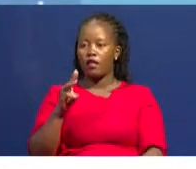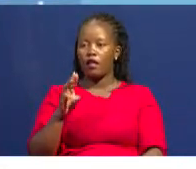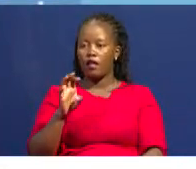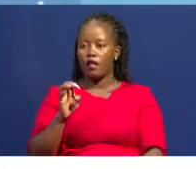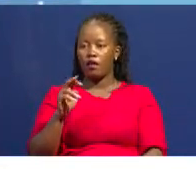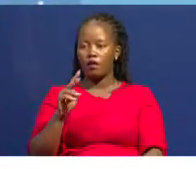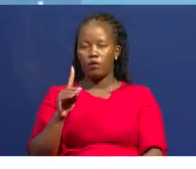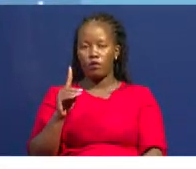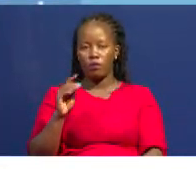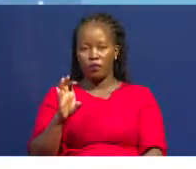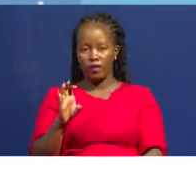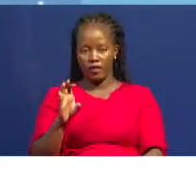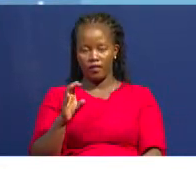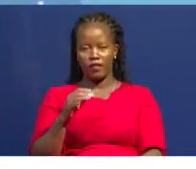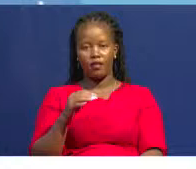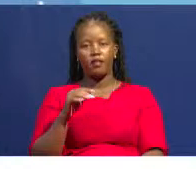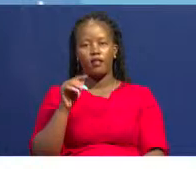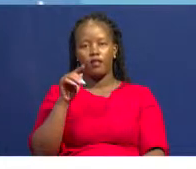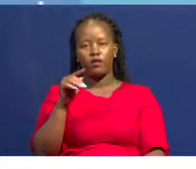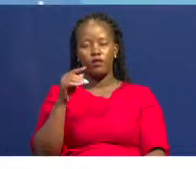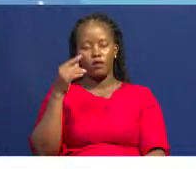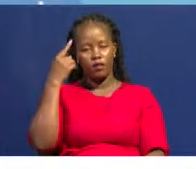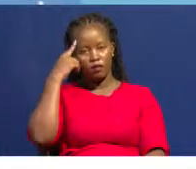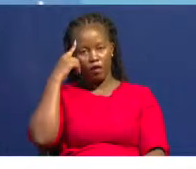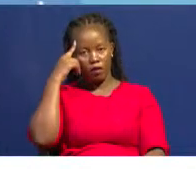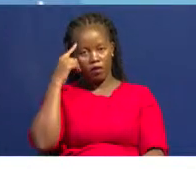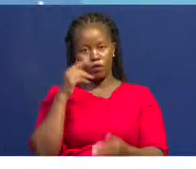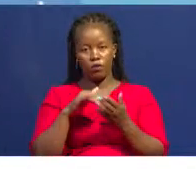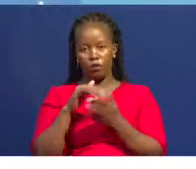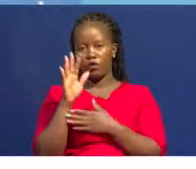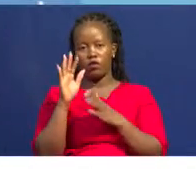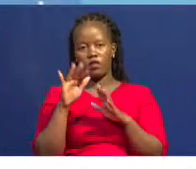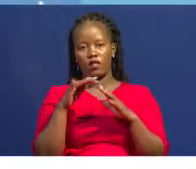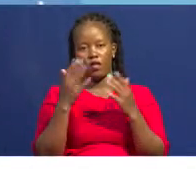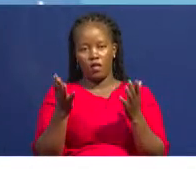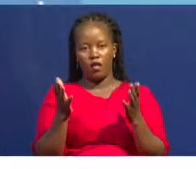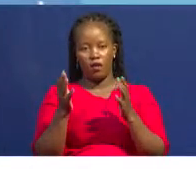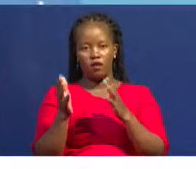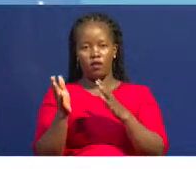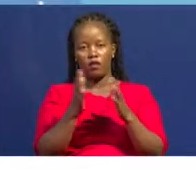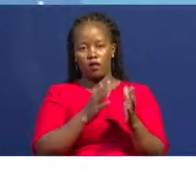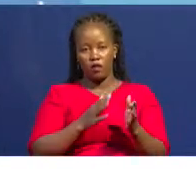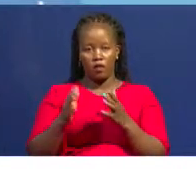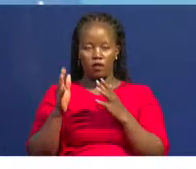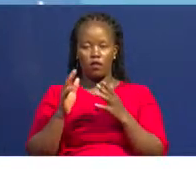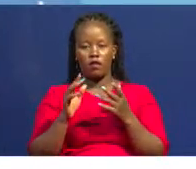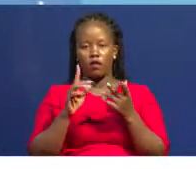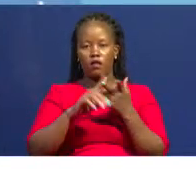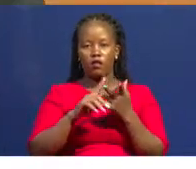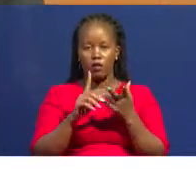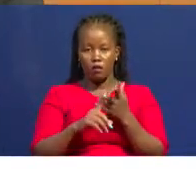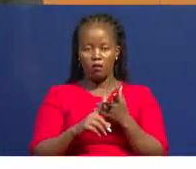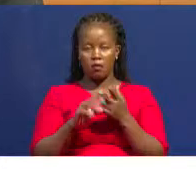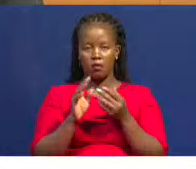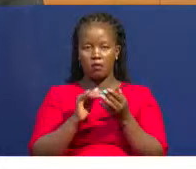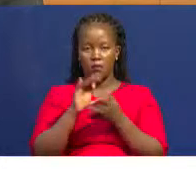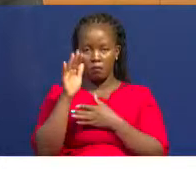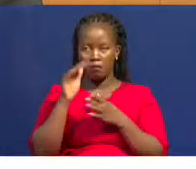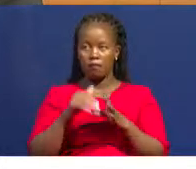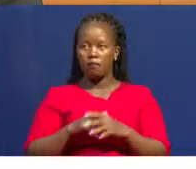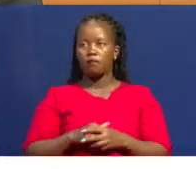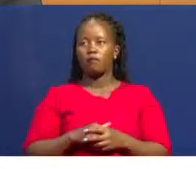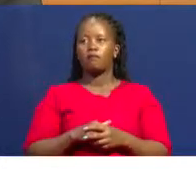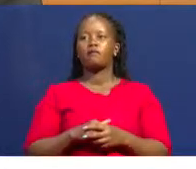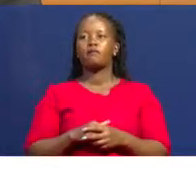in everyone. In your view, in your perspective, how are you going to be reducing these accidents from the high of 4,000? It is extremely very